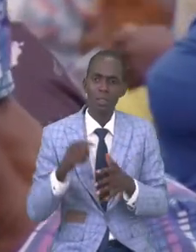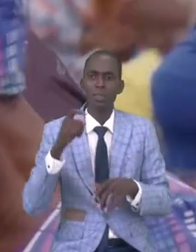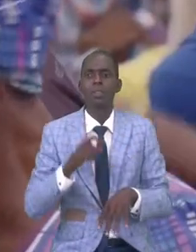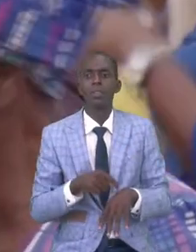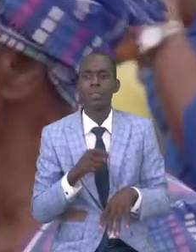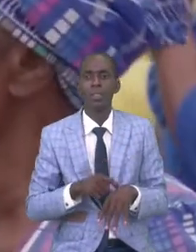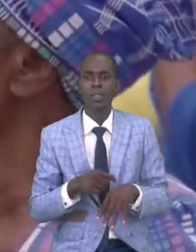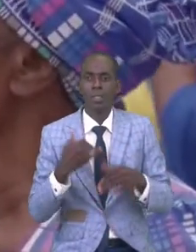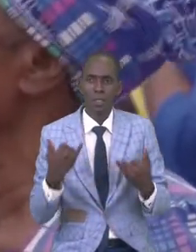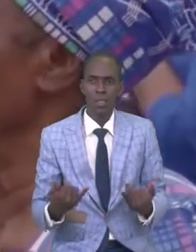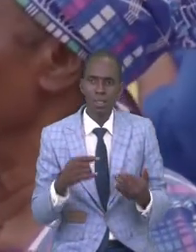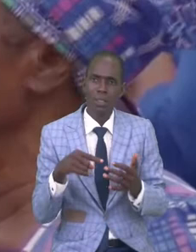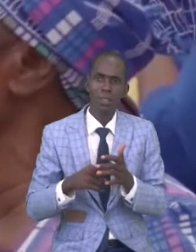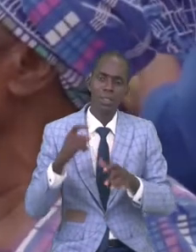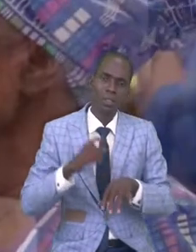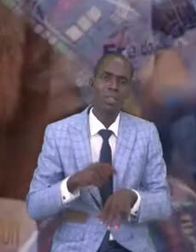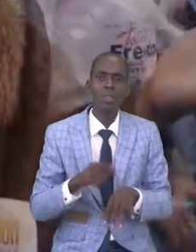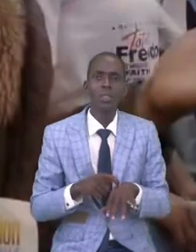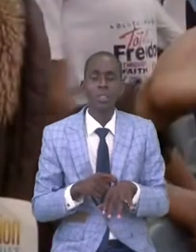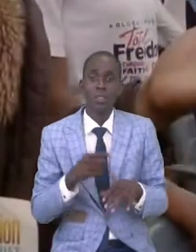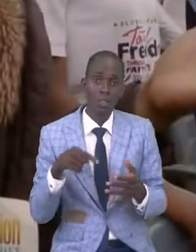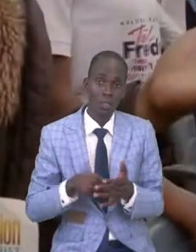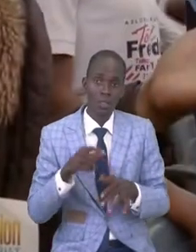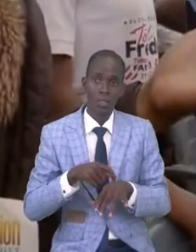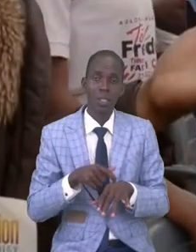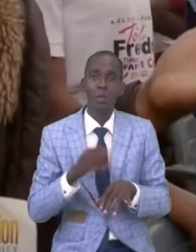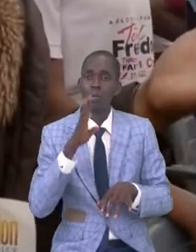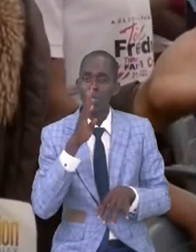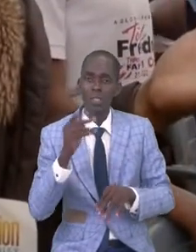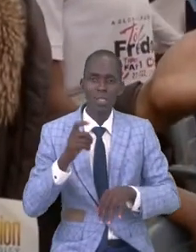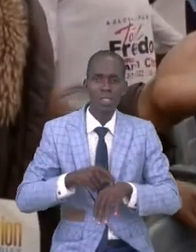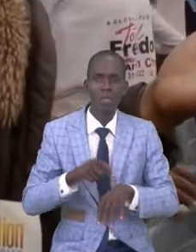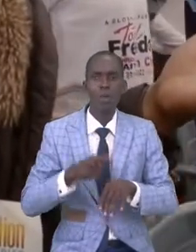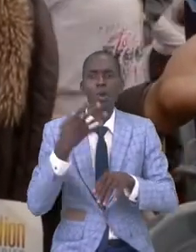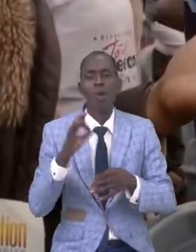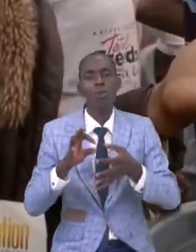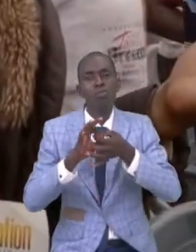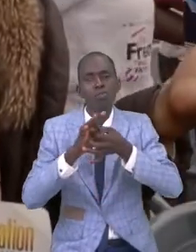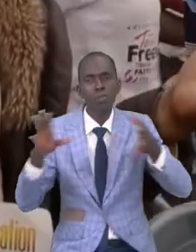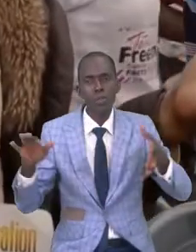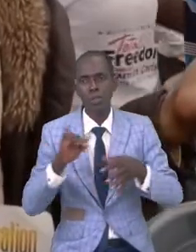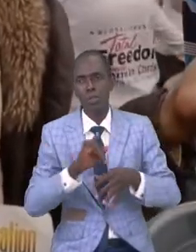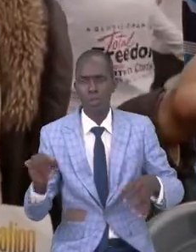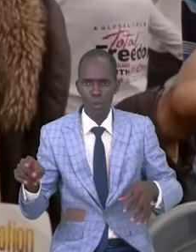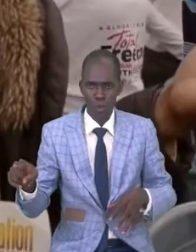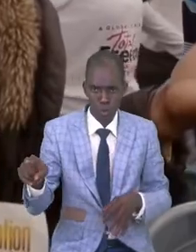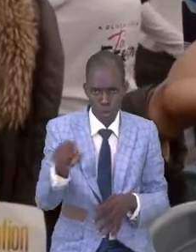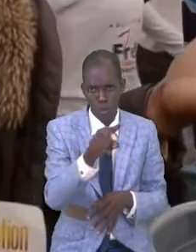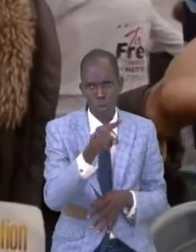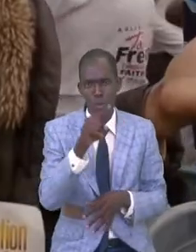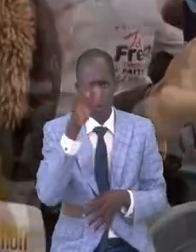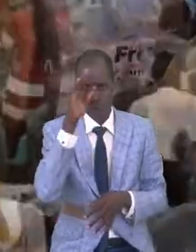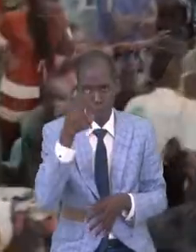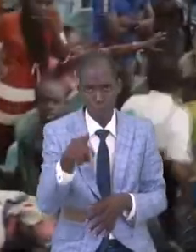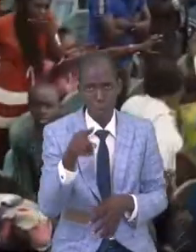this moment, be the moment of loosing him,